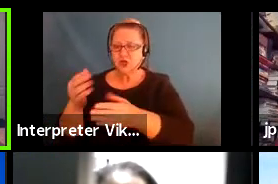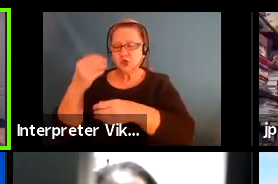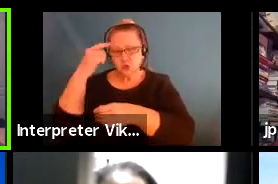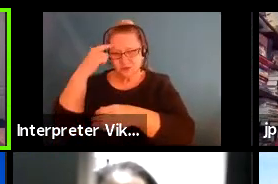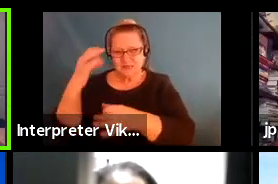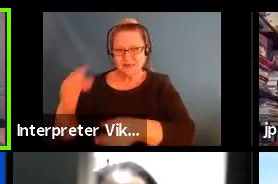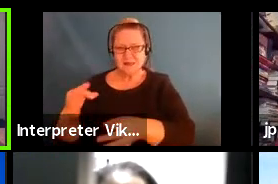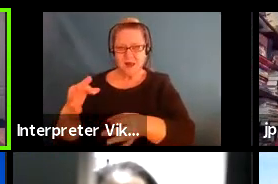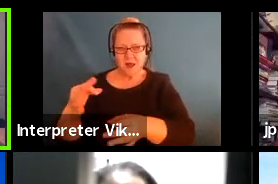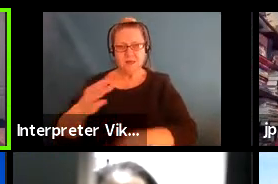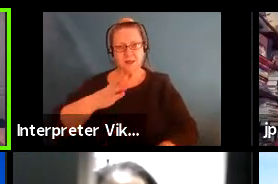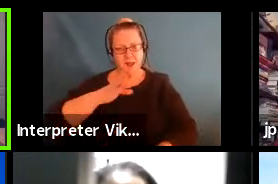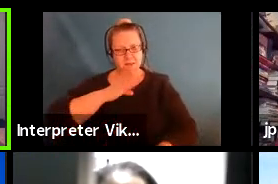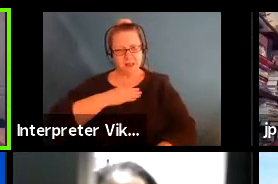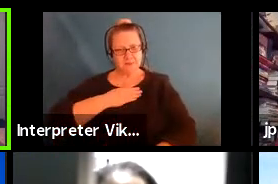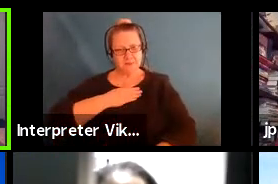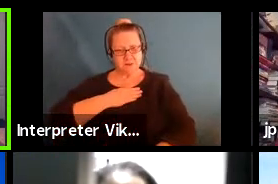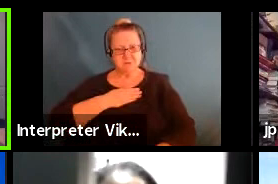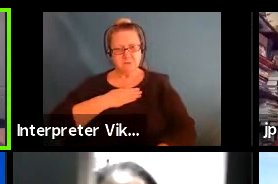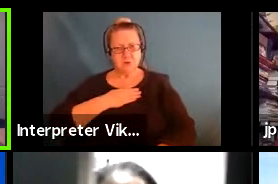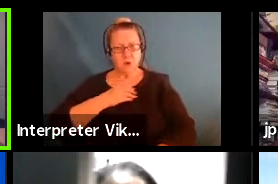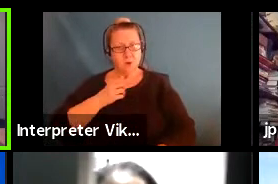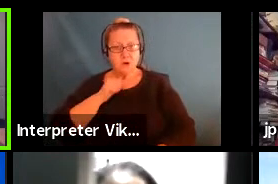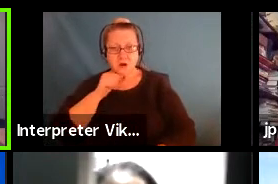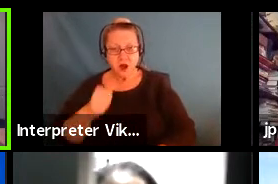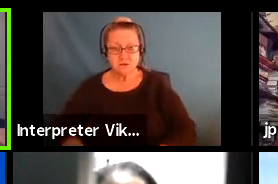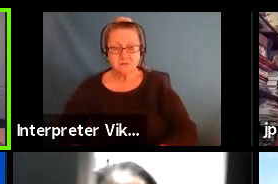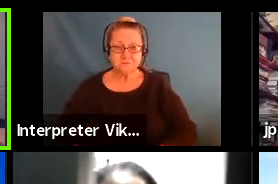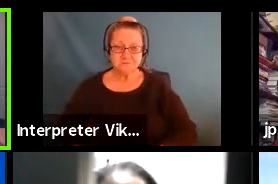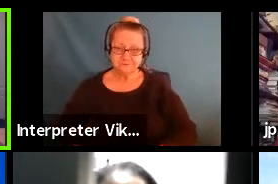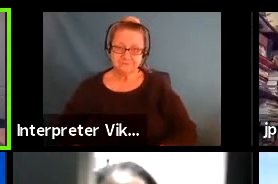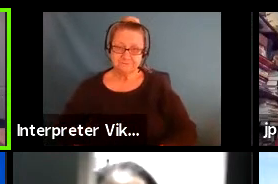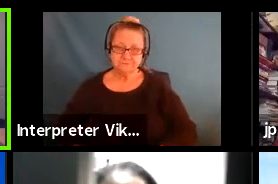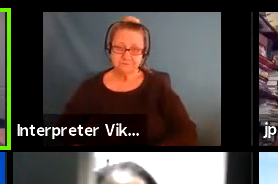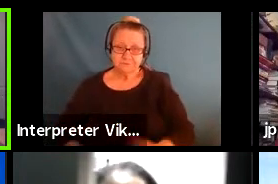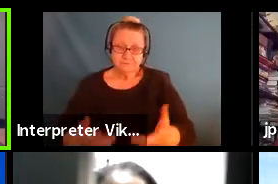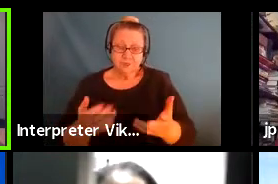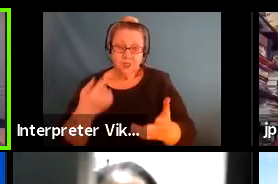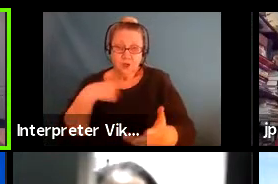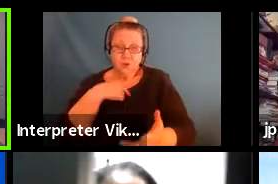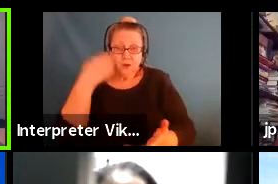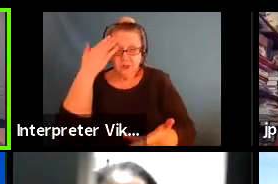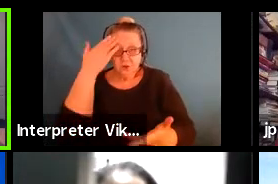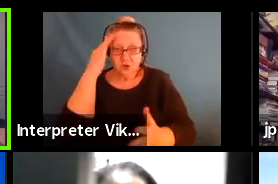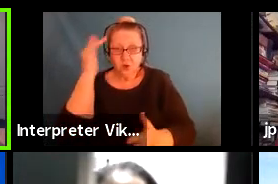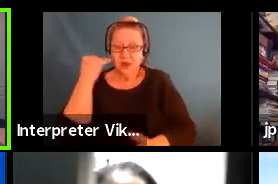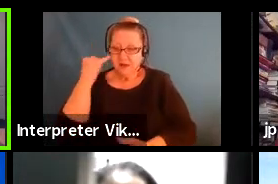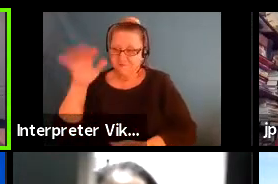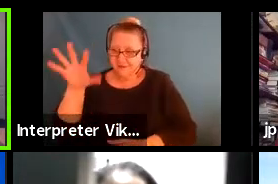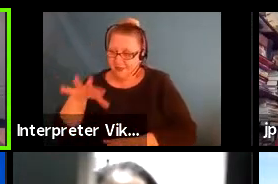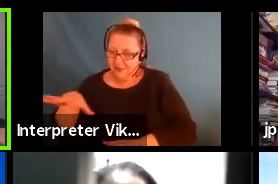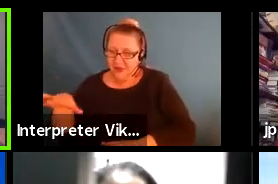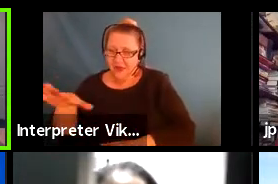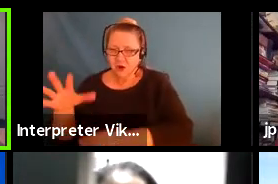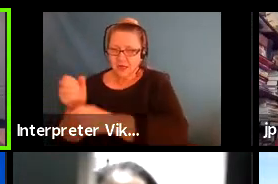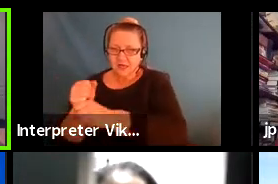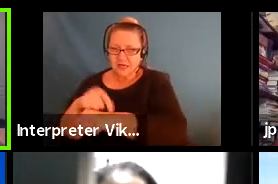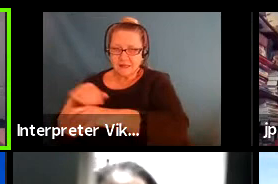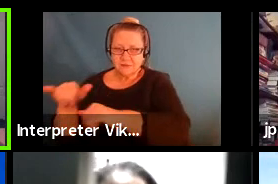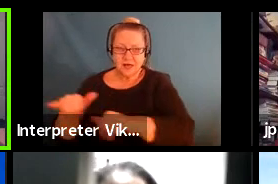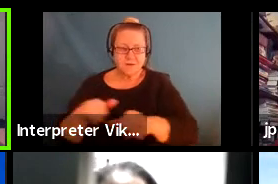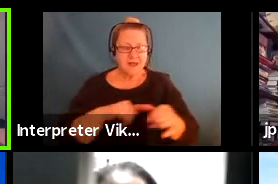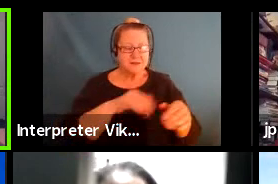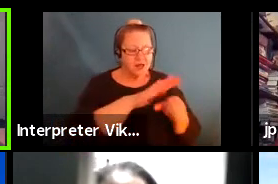know, are the assisted living facilities getting it at the same time as the local nursing home? That's